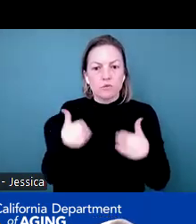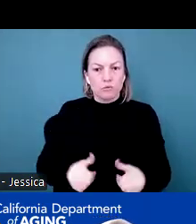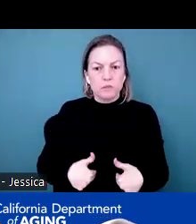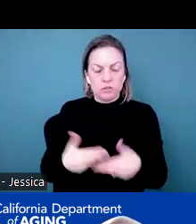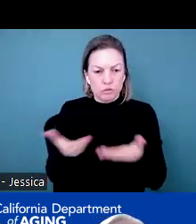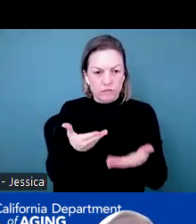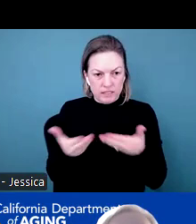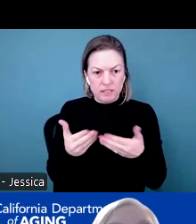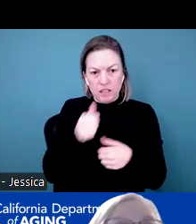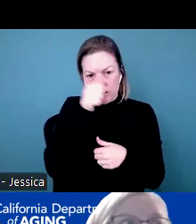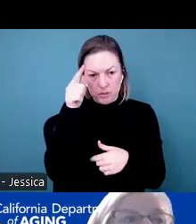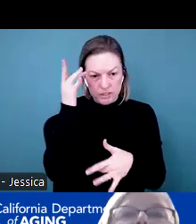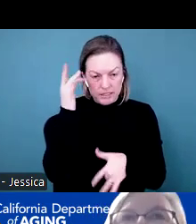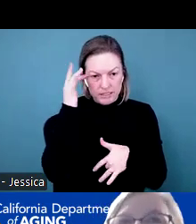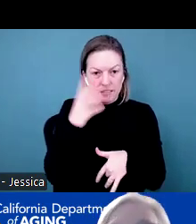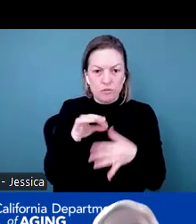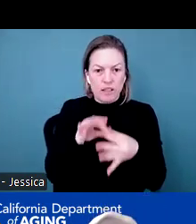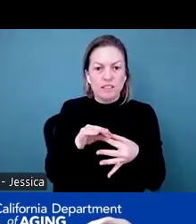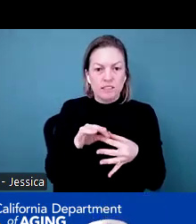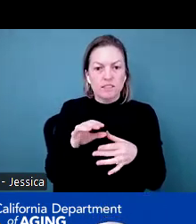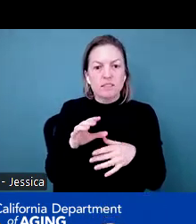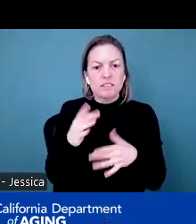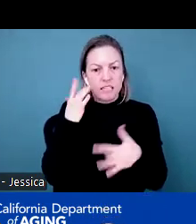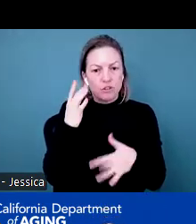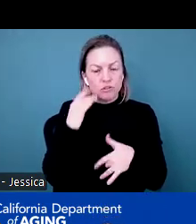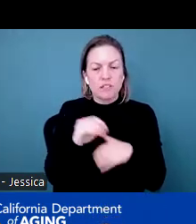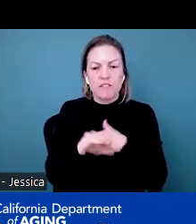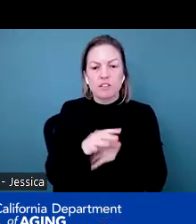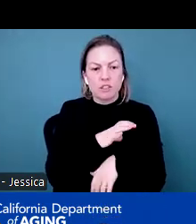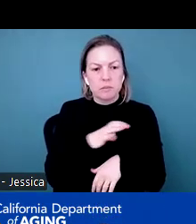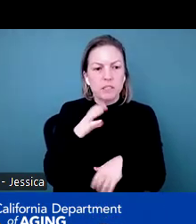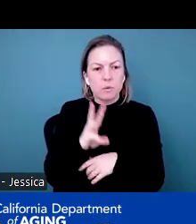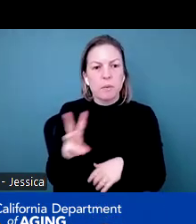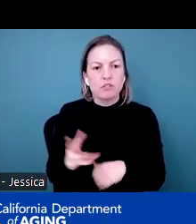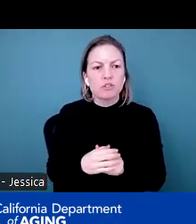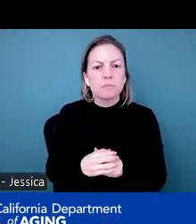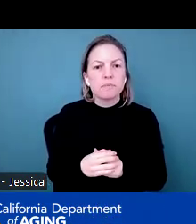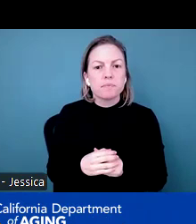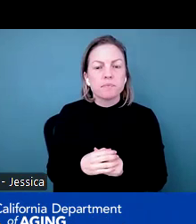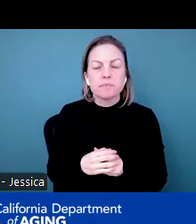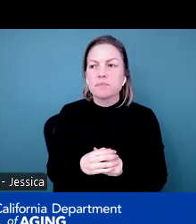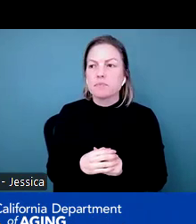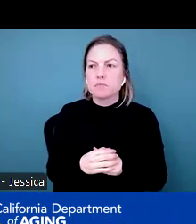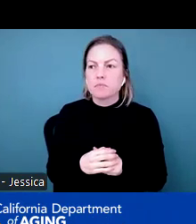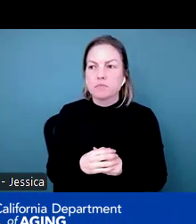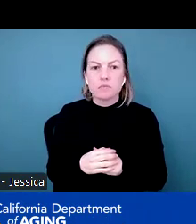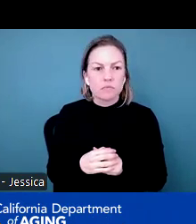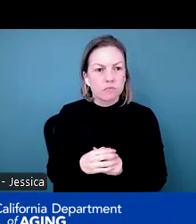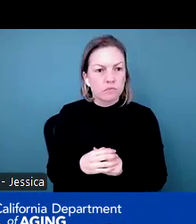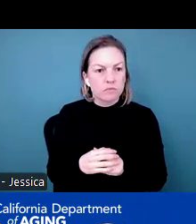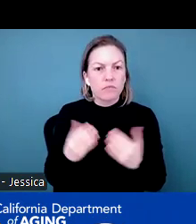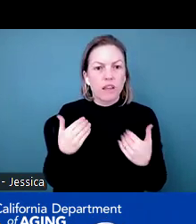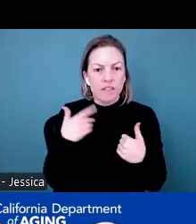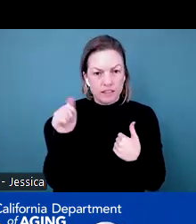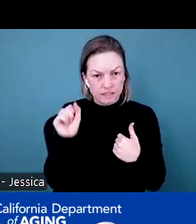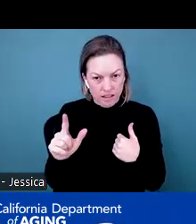Disease and Related Conditions Advisory Committee webpage. Next slide. We have American Sign Language.